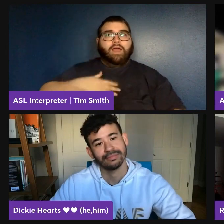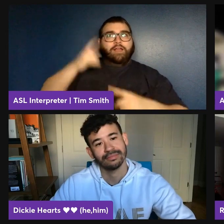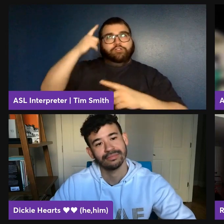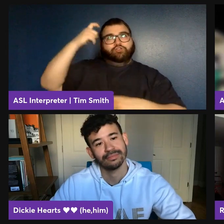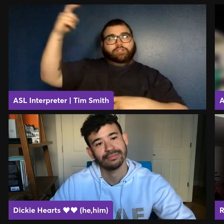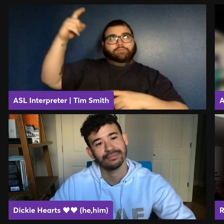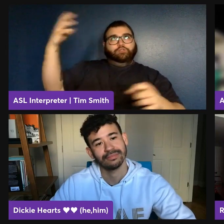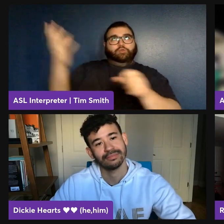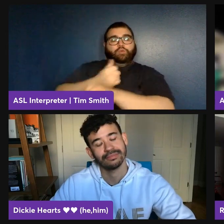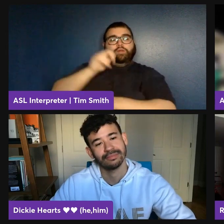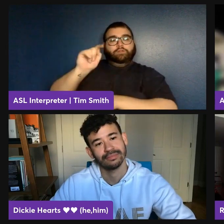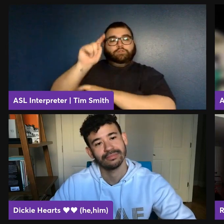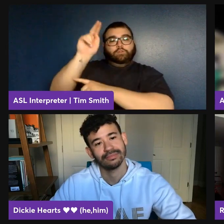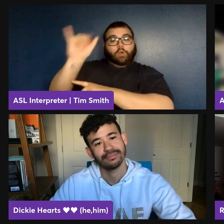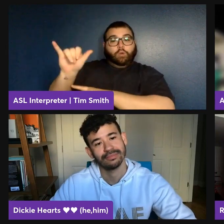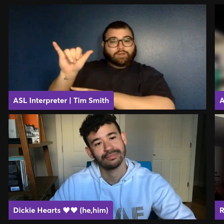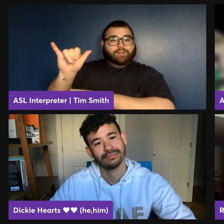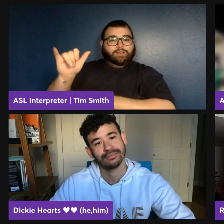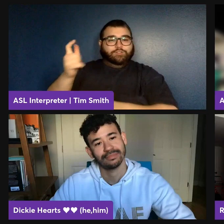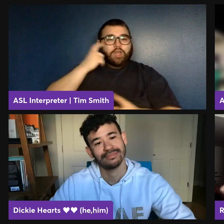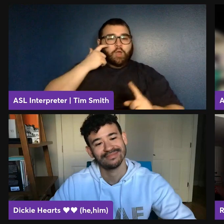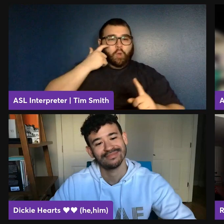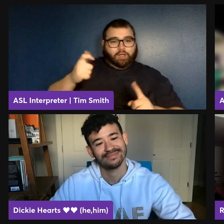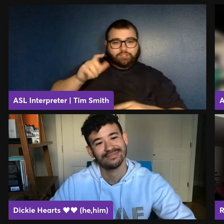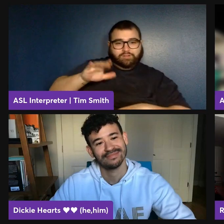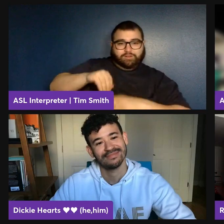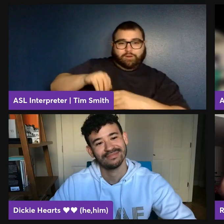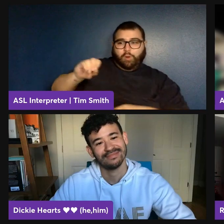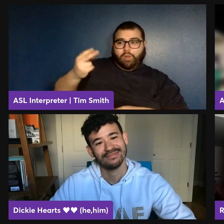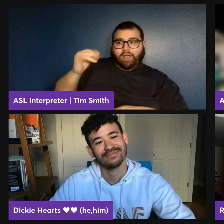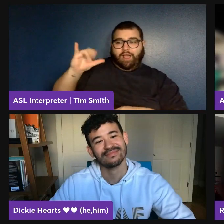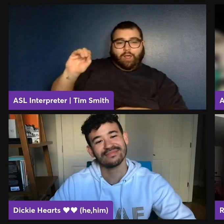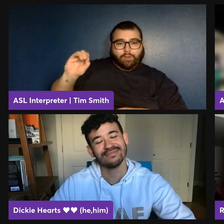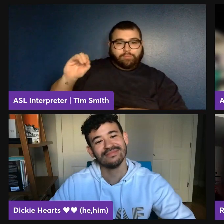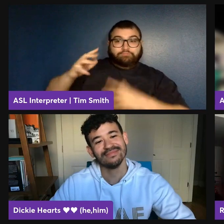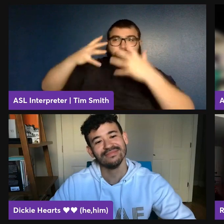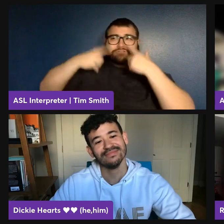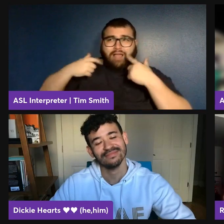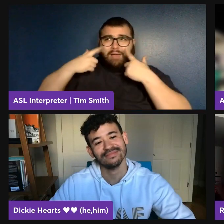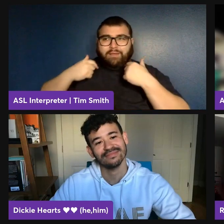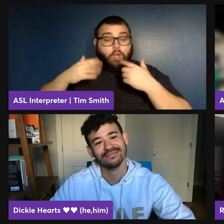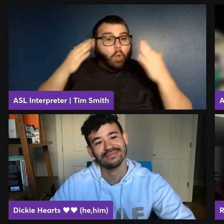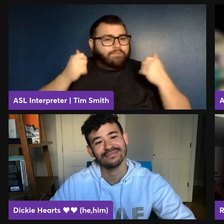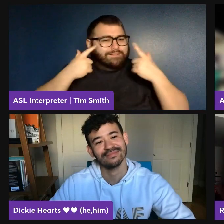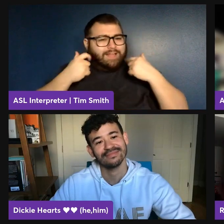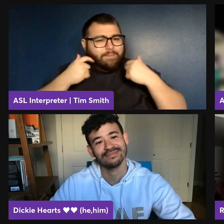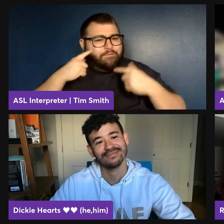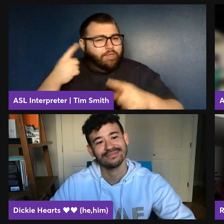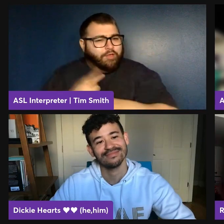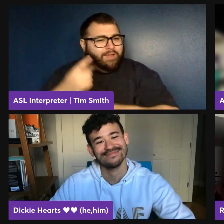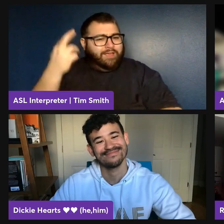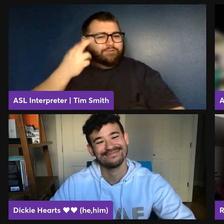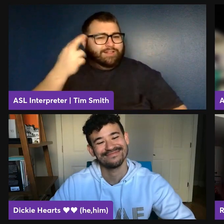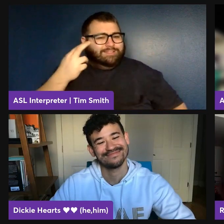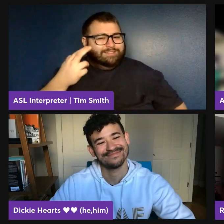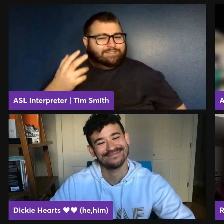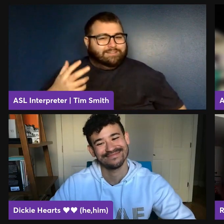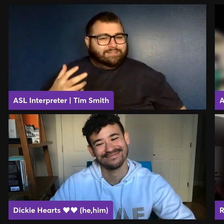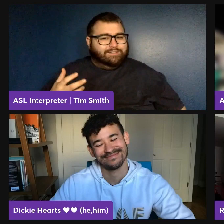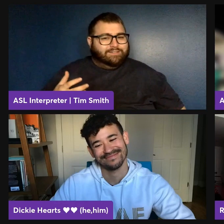child, watching it in Ohio and like sobbing, and hopefully sobbing for the, you know, the right reasons and not for